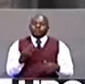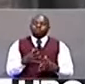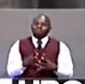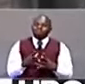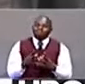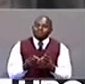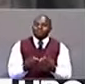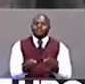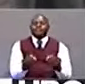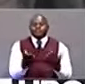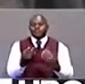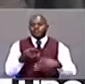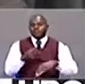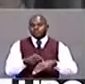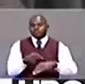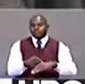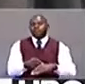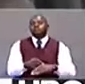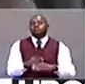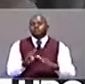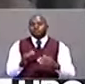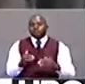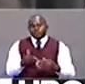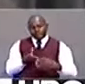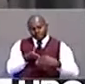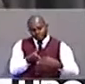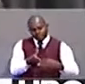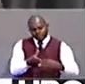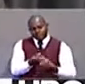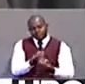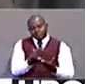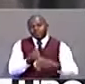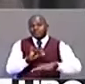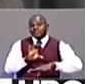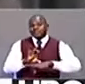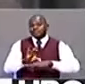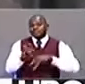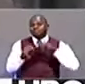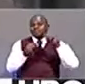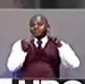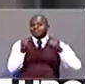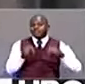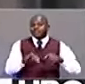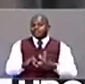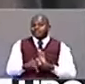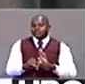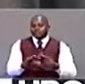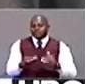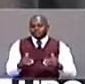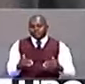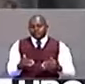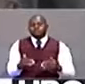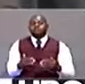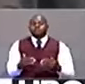him at this time when credibility of leadership in many churches is an issue. Many times when I grew